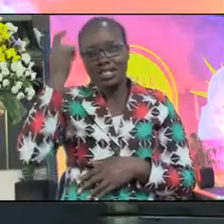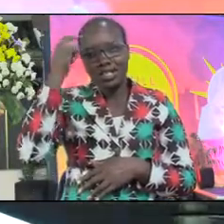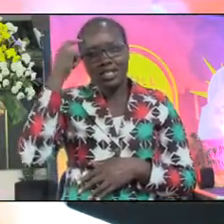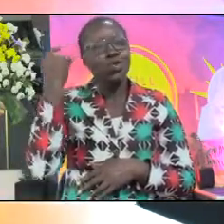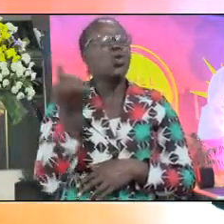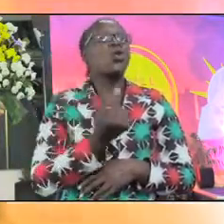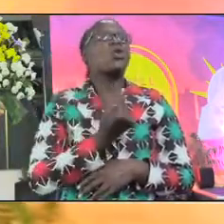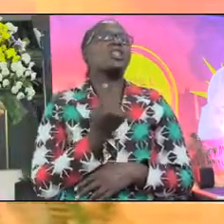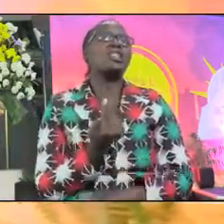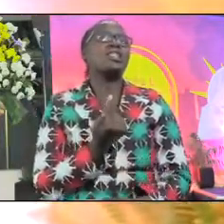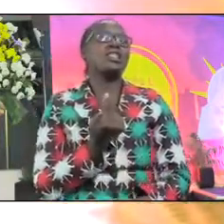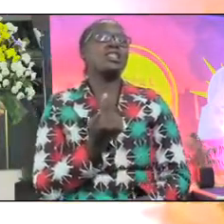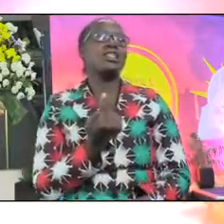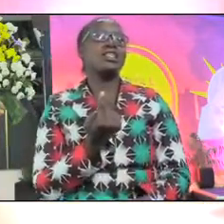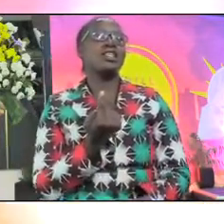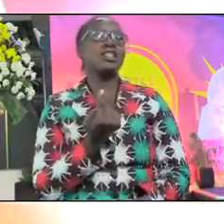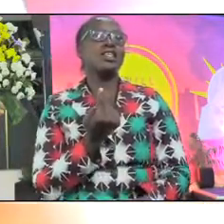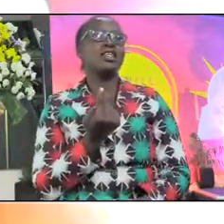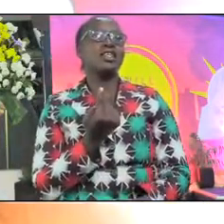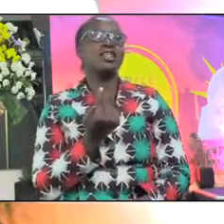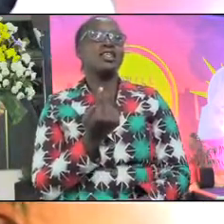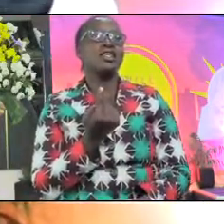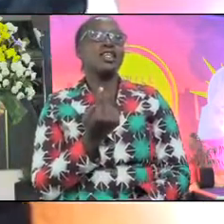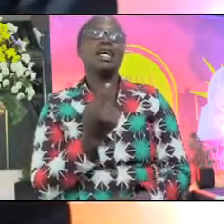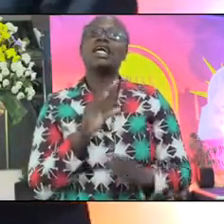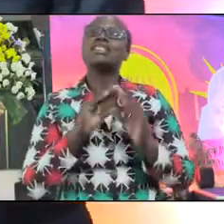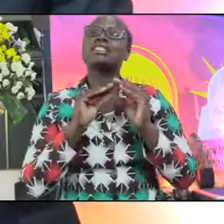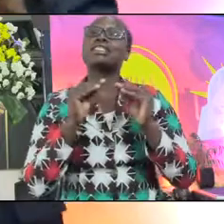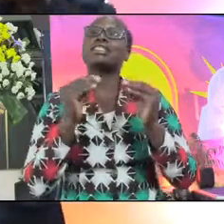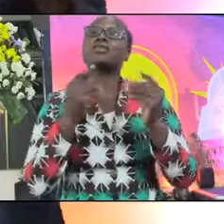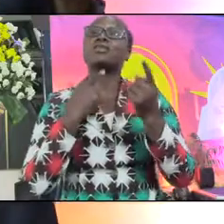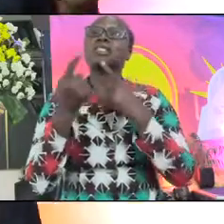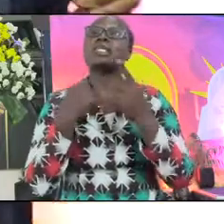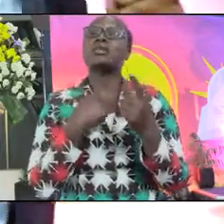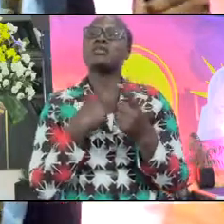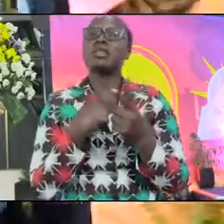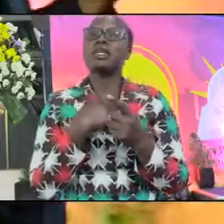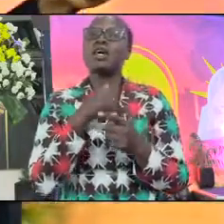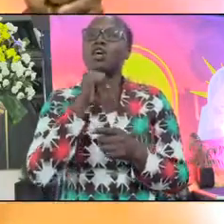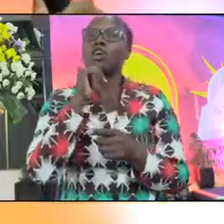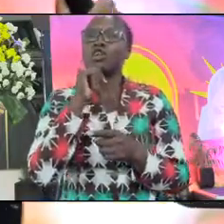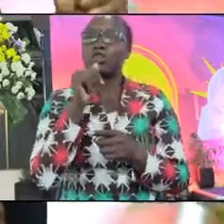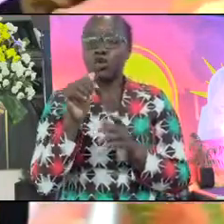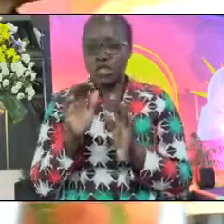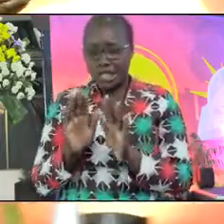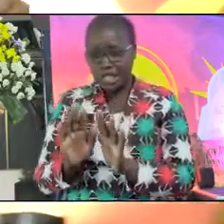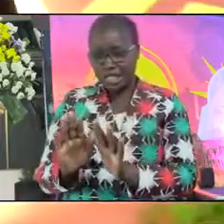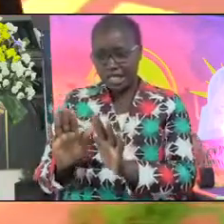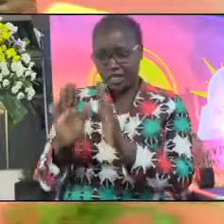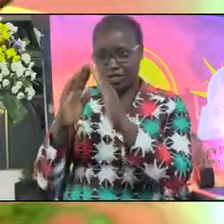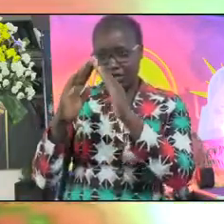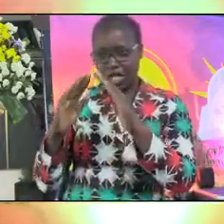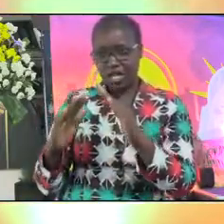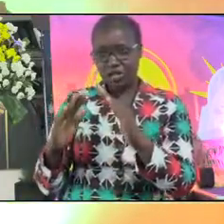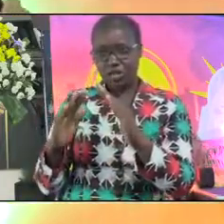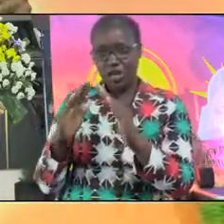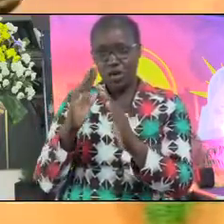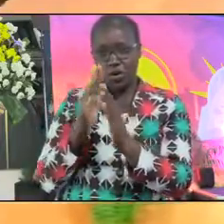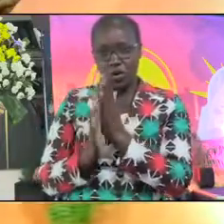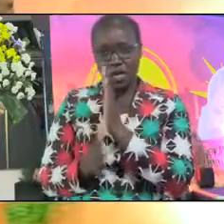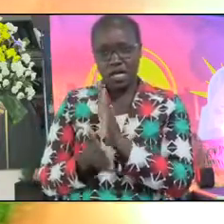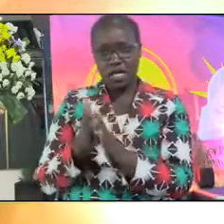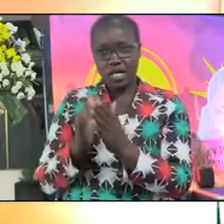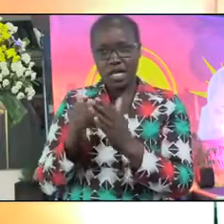Common sense. And she used to tell me, don't leave the house